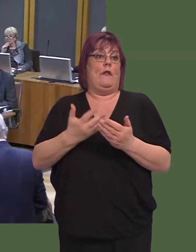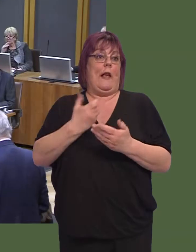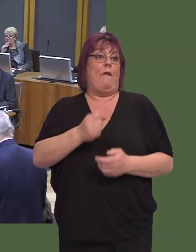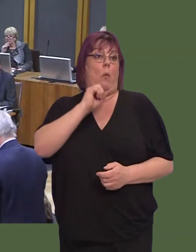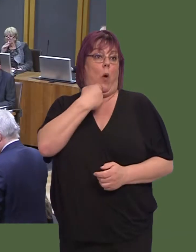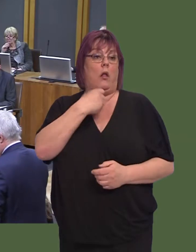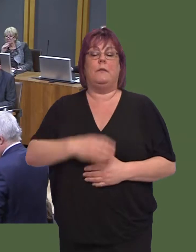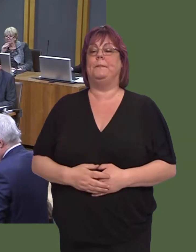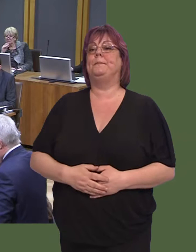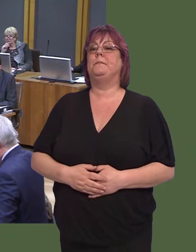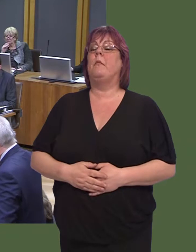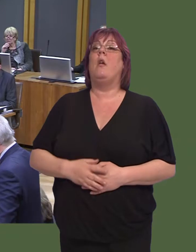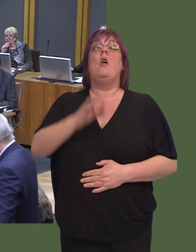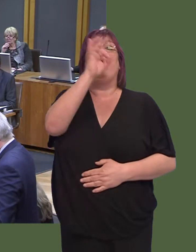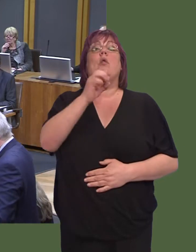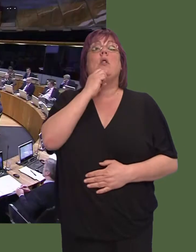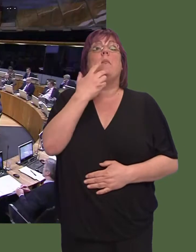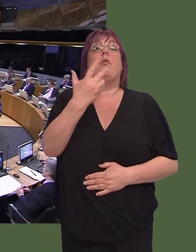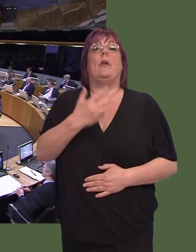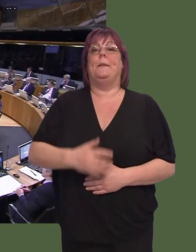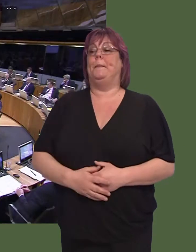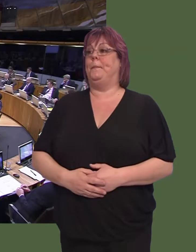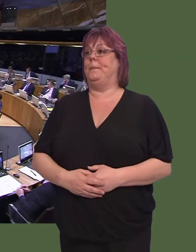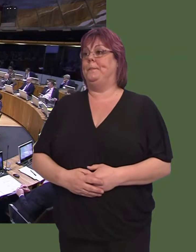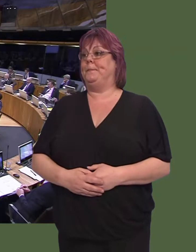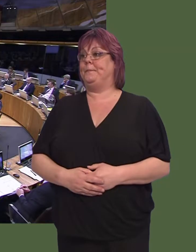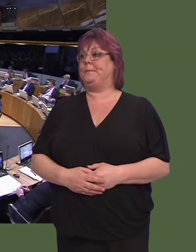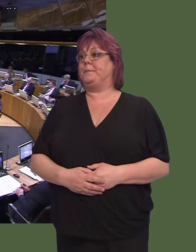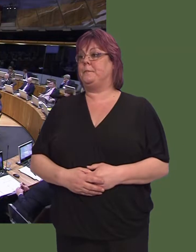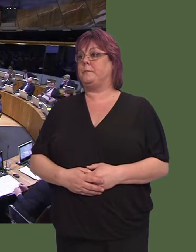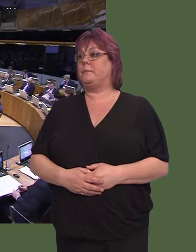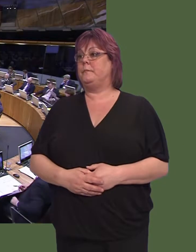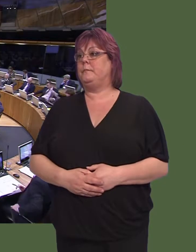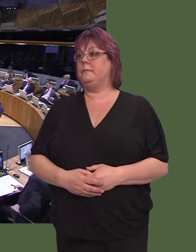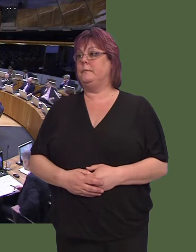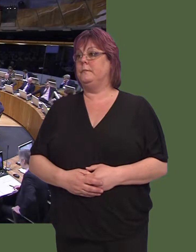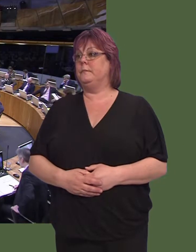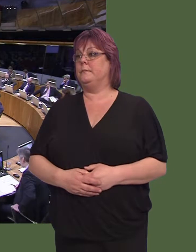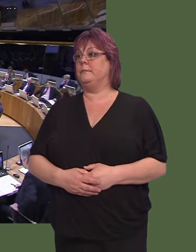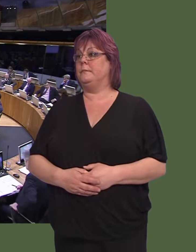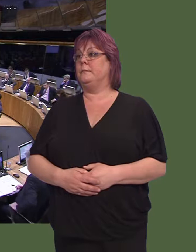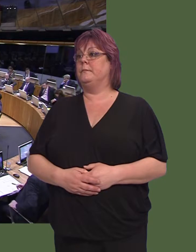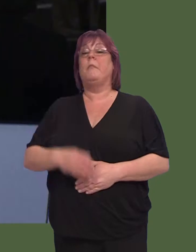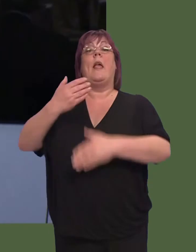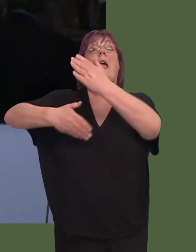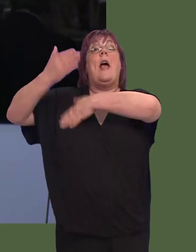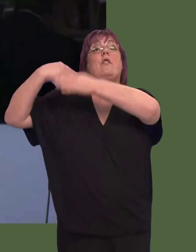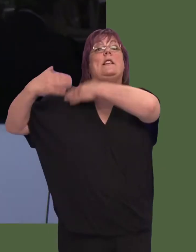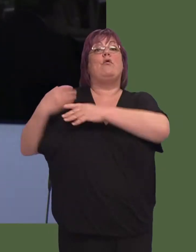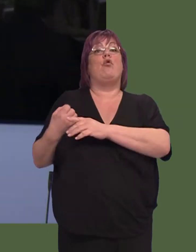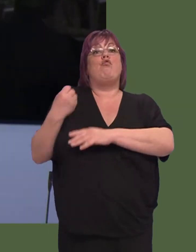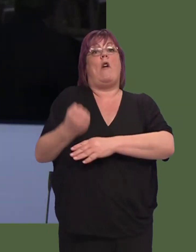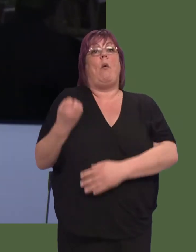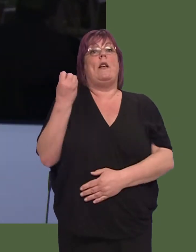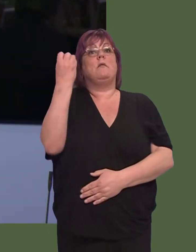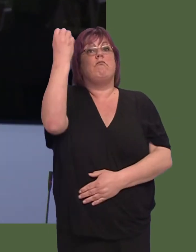service. Question 3, Mark. Question 3, Mark Isherwood. What assessment has the Welsh Government made of the economic benefit that heritage